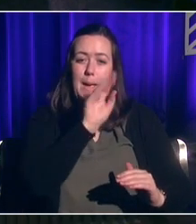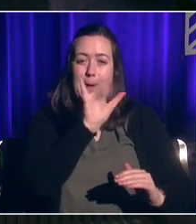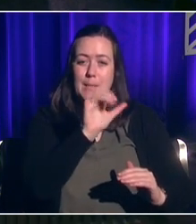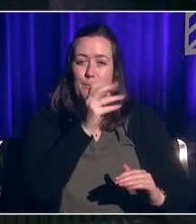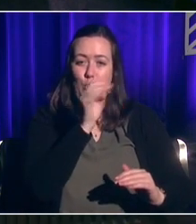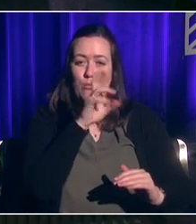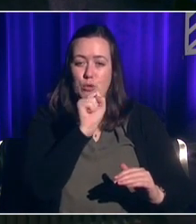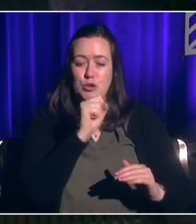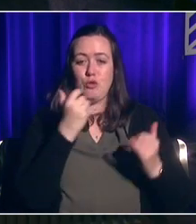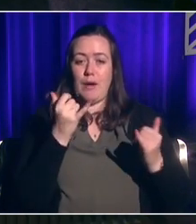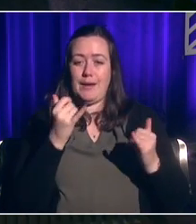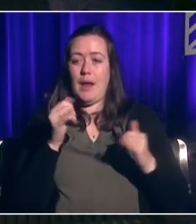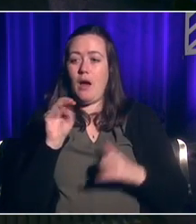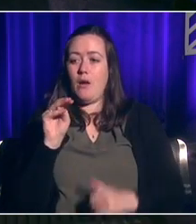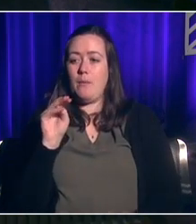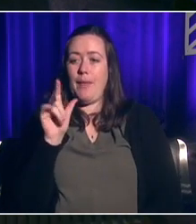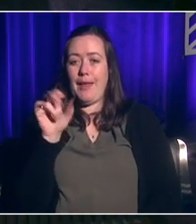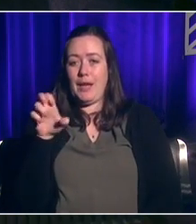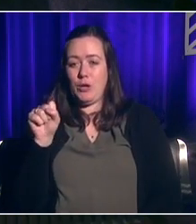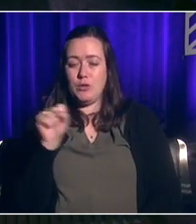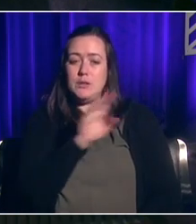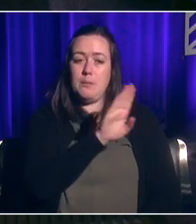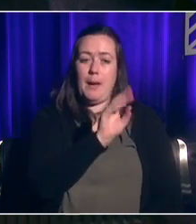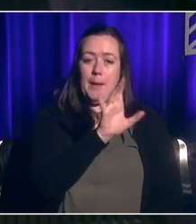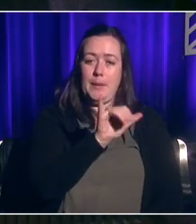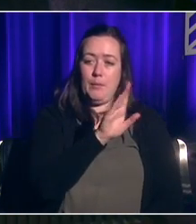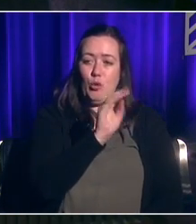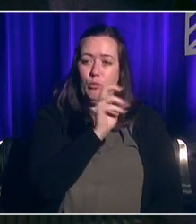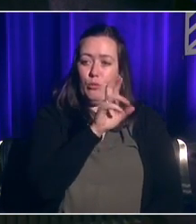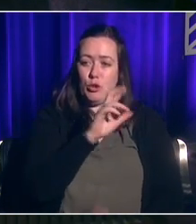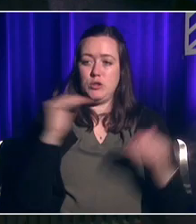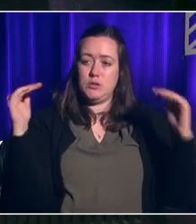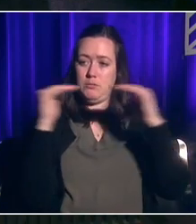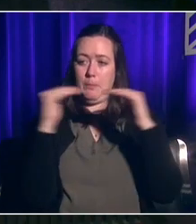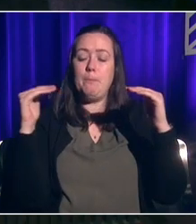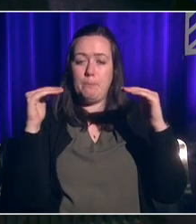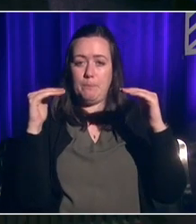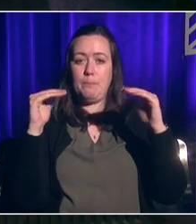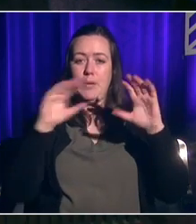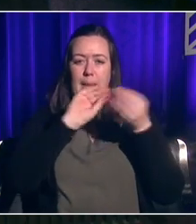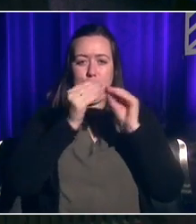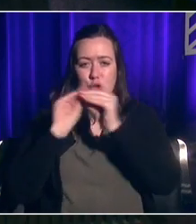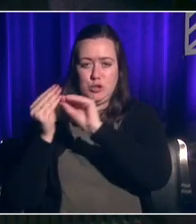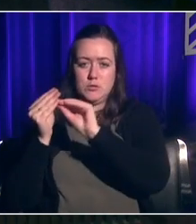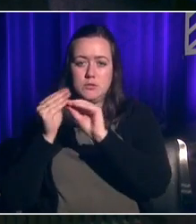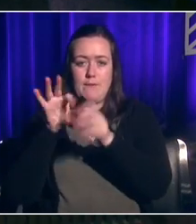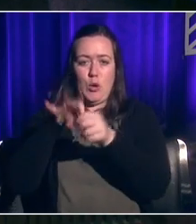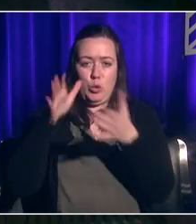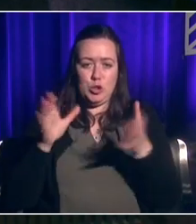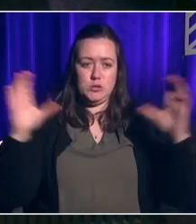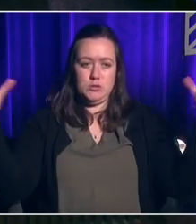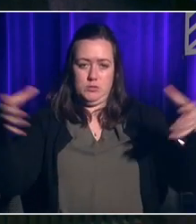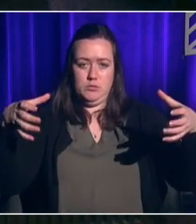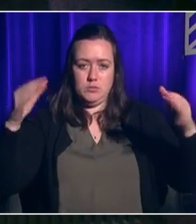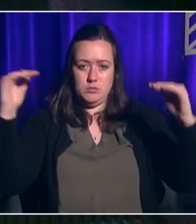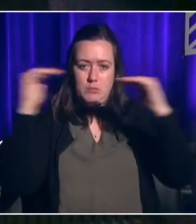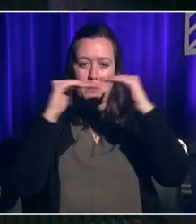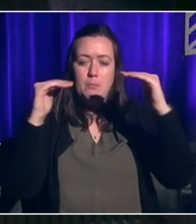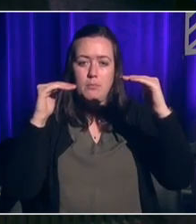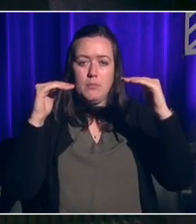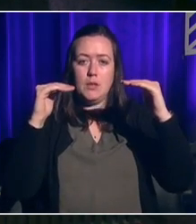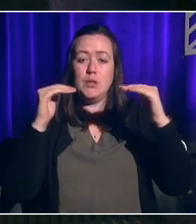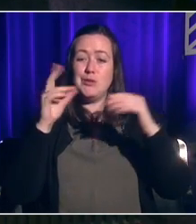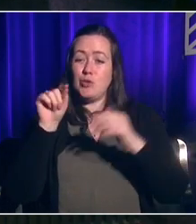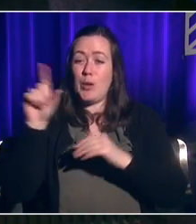baby boomers are at parity. How do we ensure that they participate? Because I do believe that this is a conversation